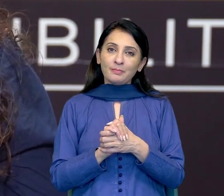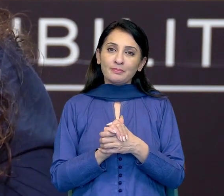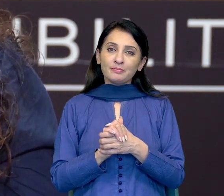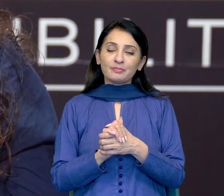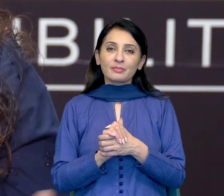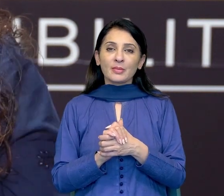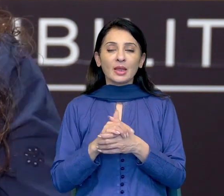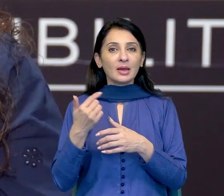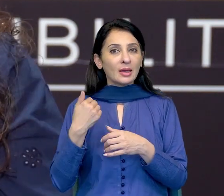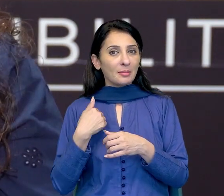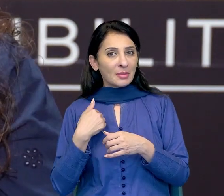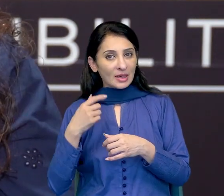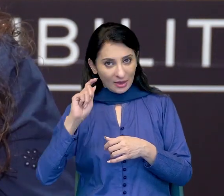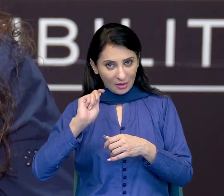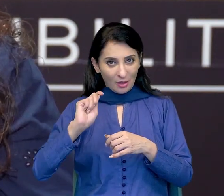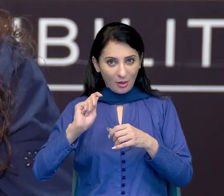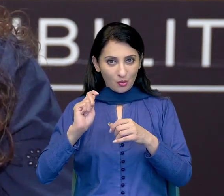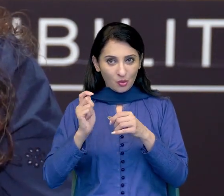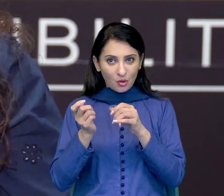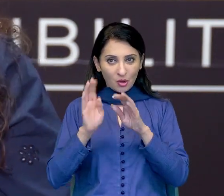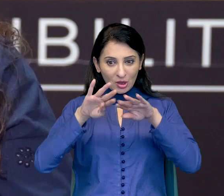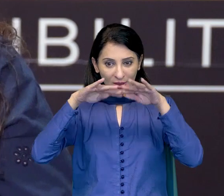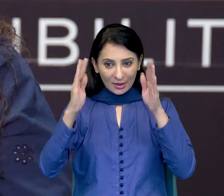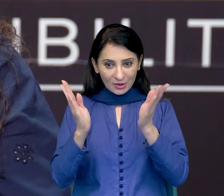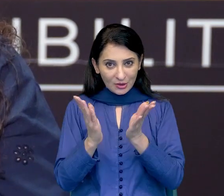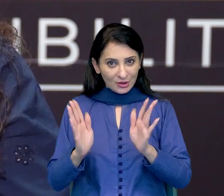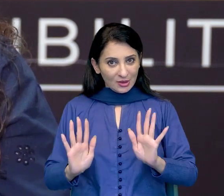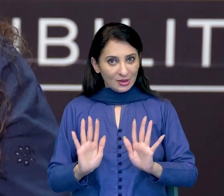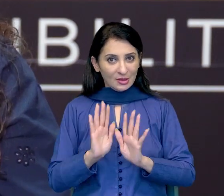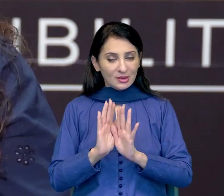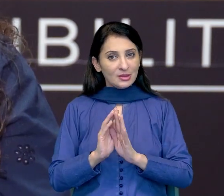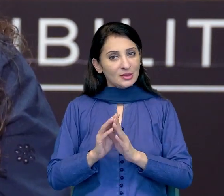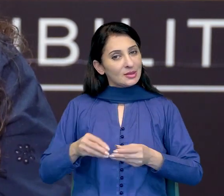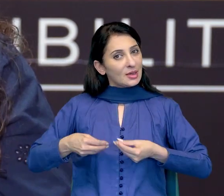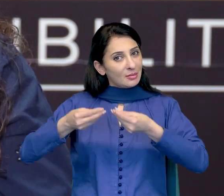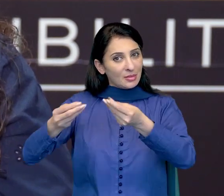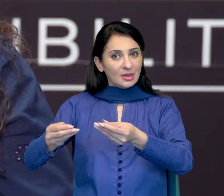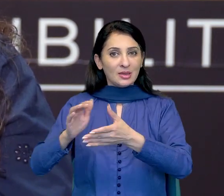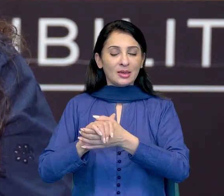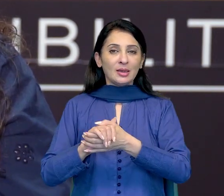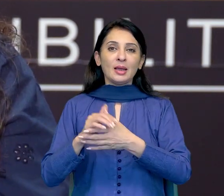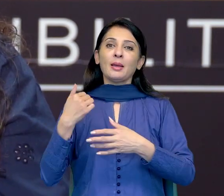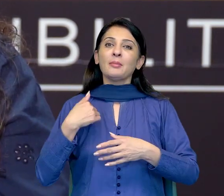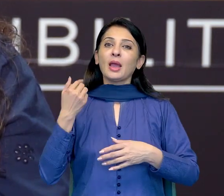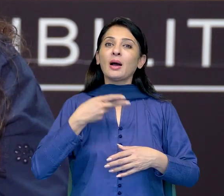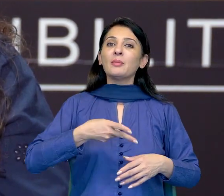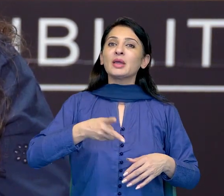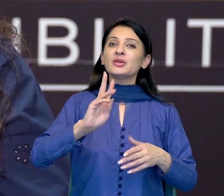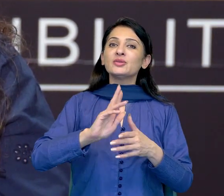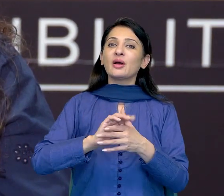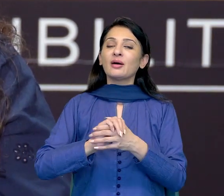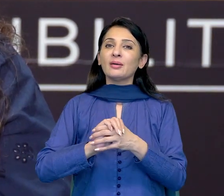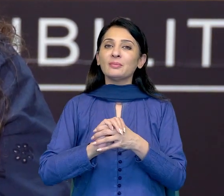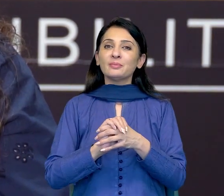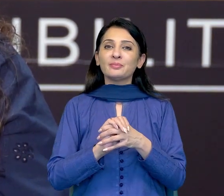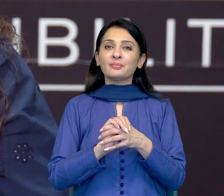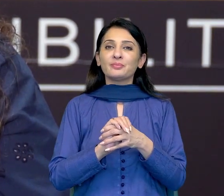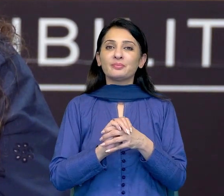politically chaotic. And this also shaped my work, because